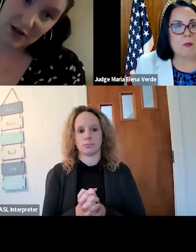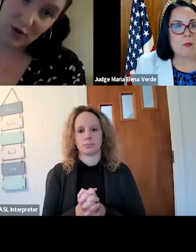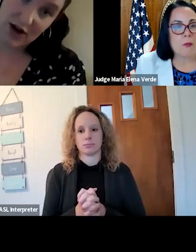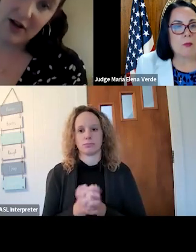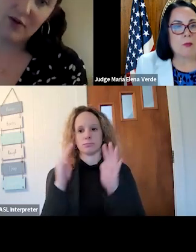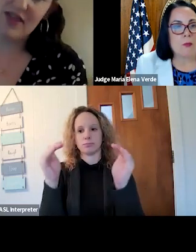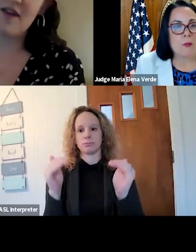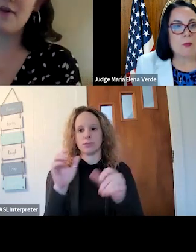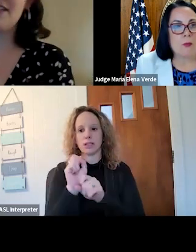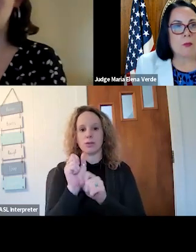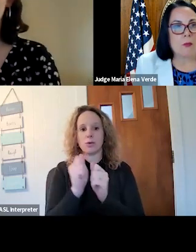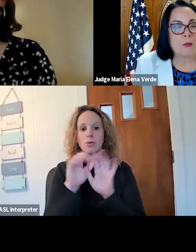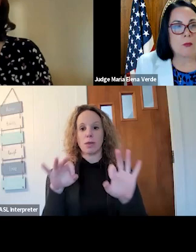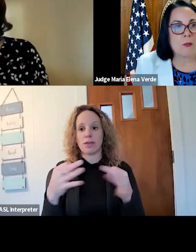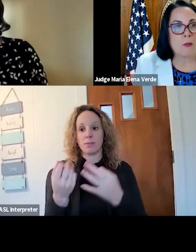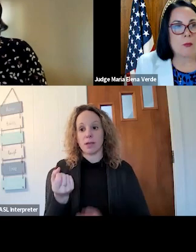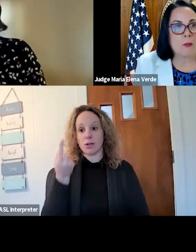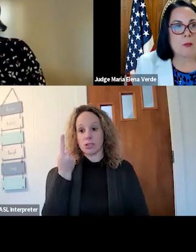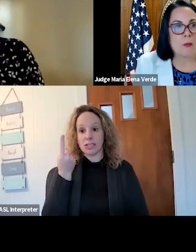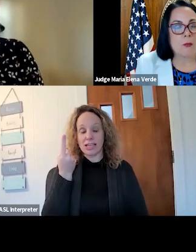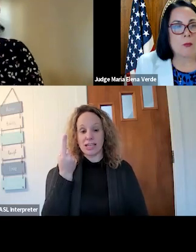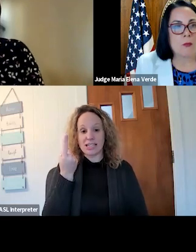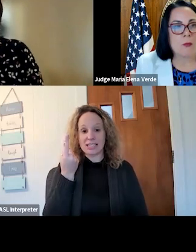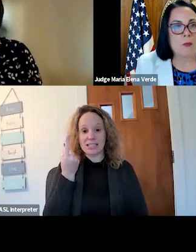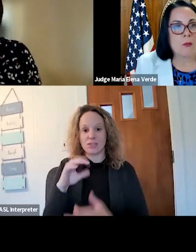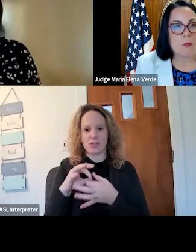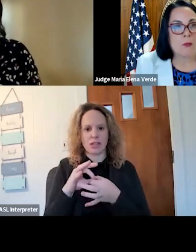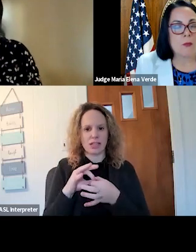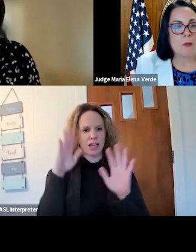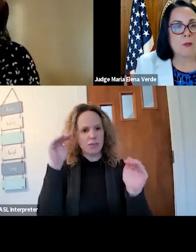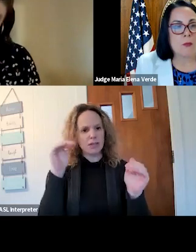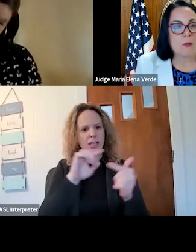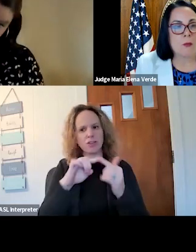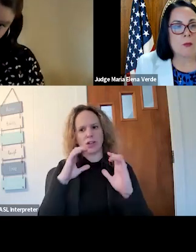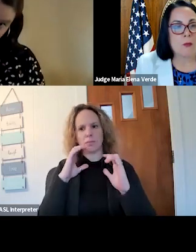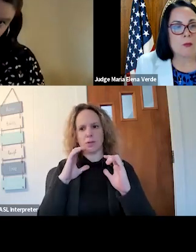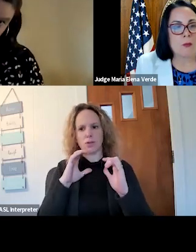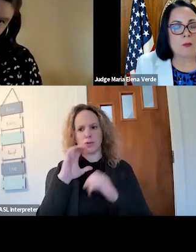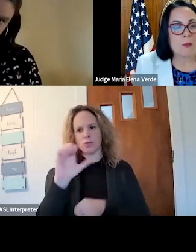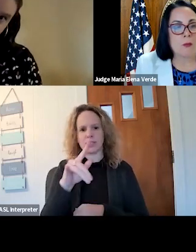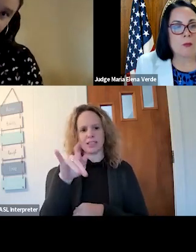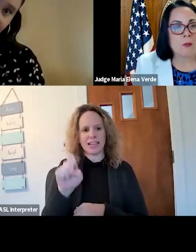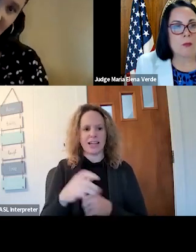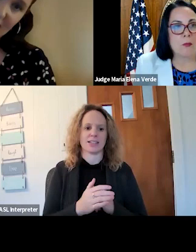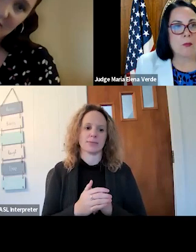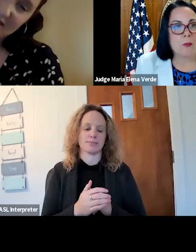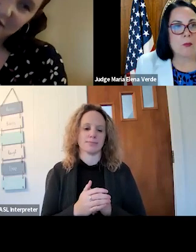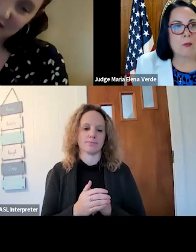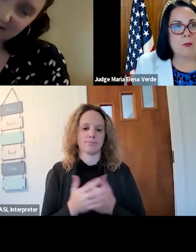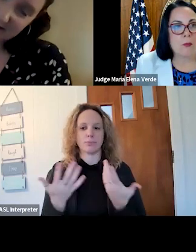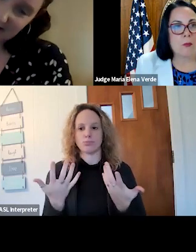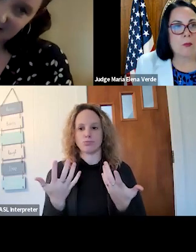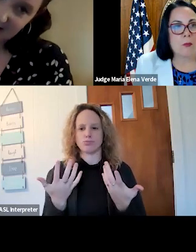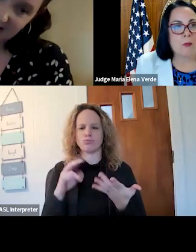Next, we can work with the family to understand relationships, expectations, and communication styles.